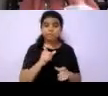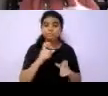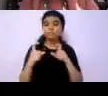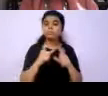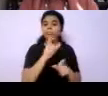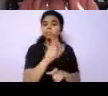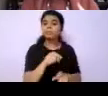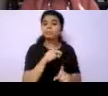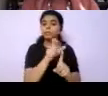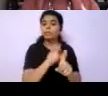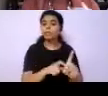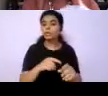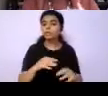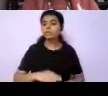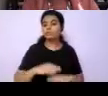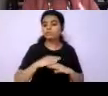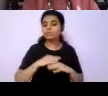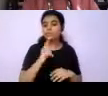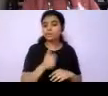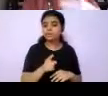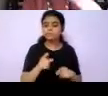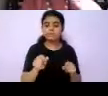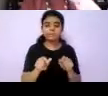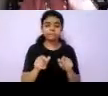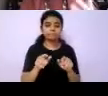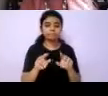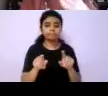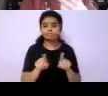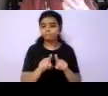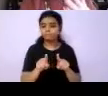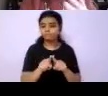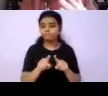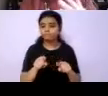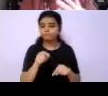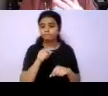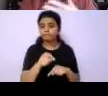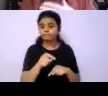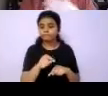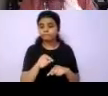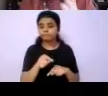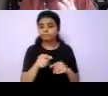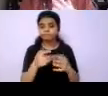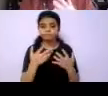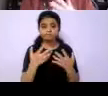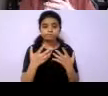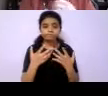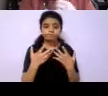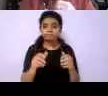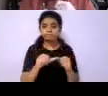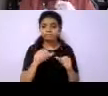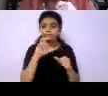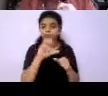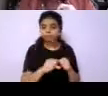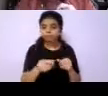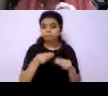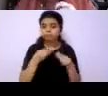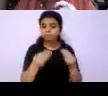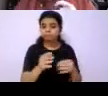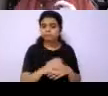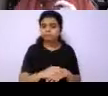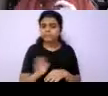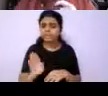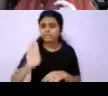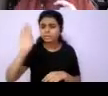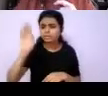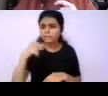as best as we can to access what the other cares about. Now, so someone's raising their